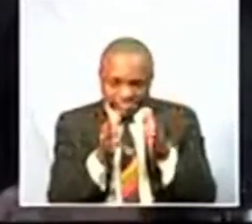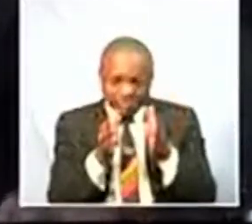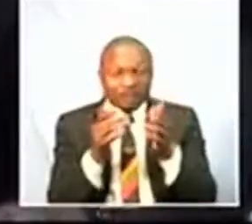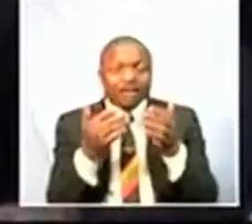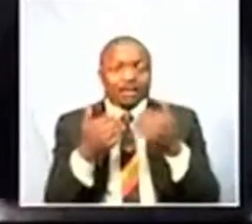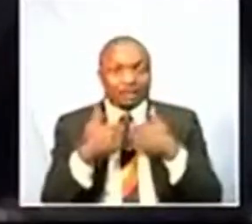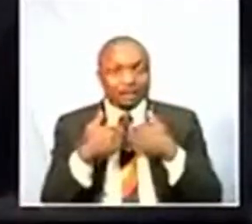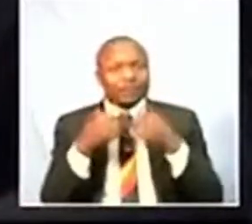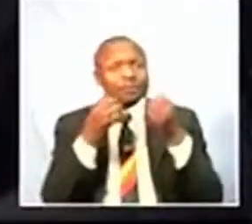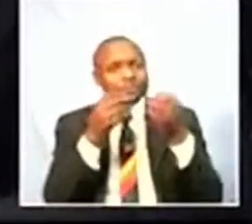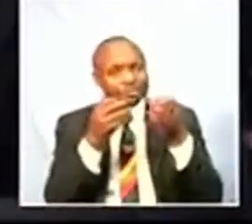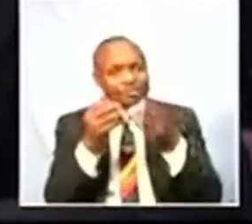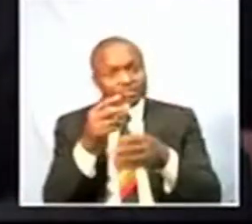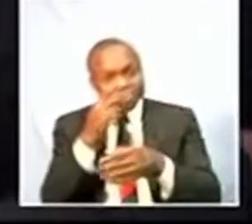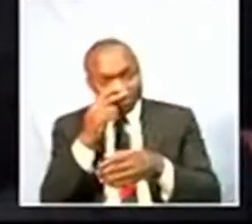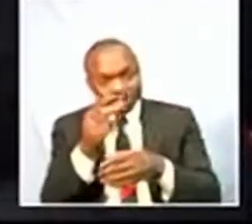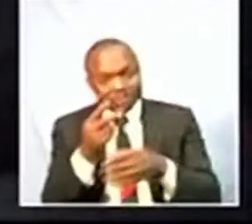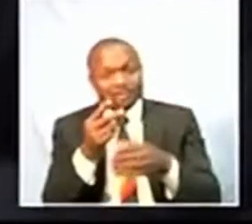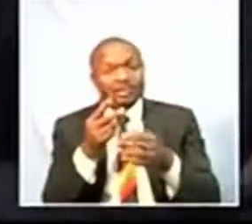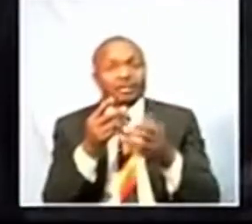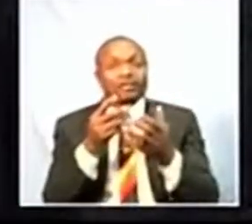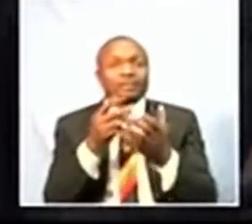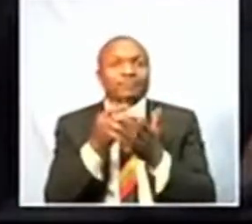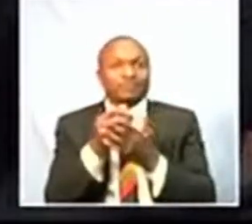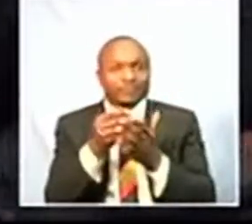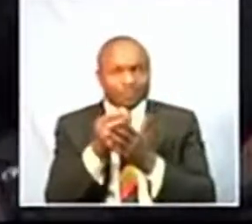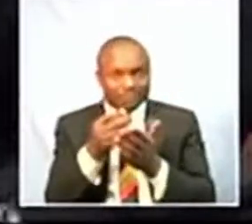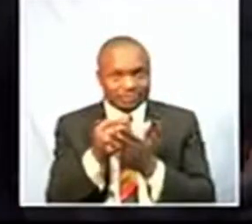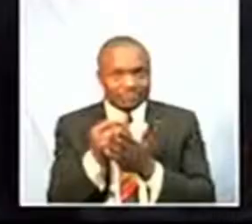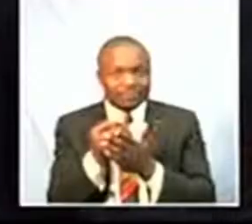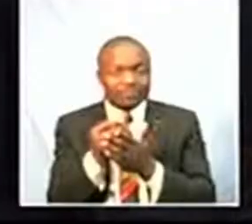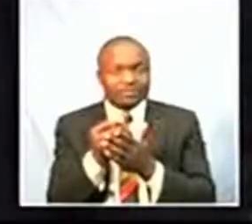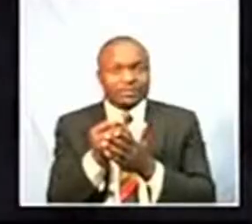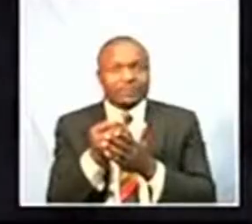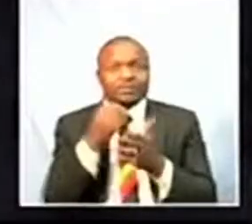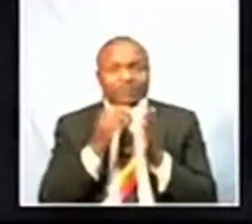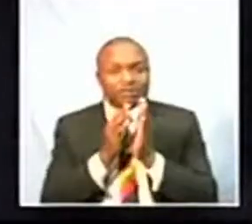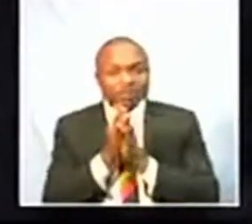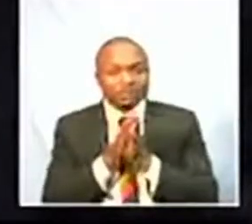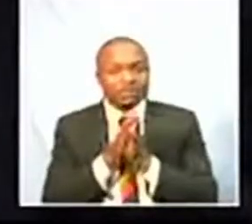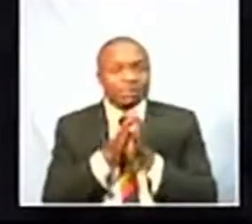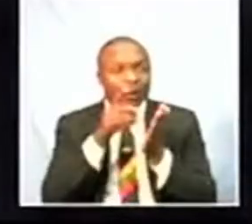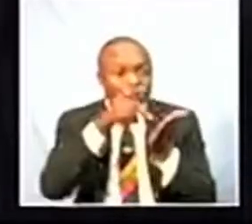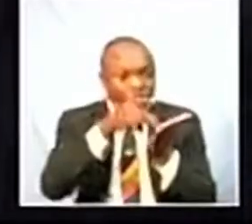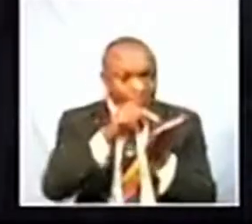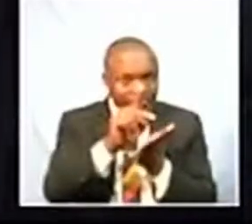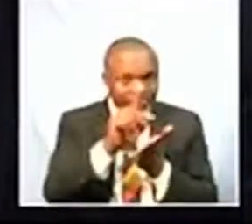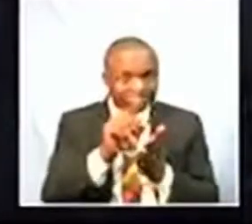financial irregularities, the appetite to pay.